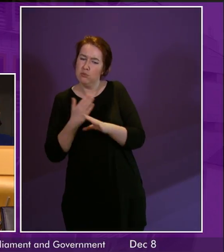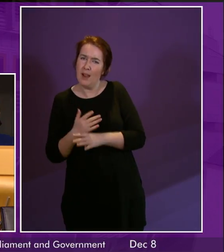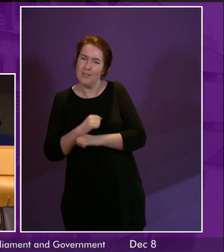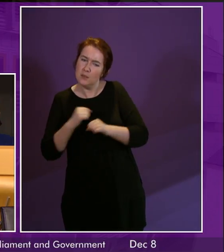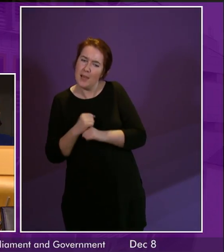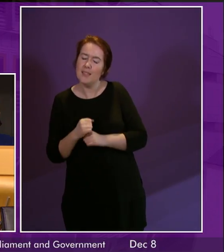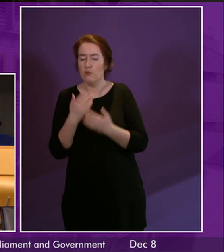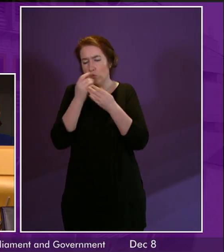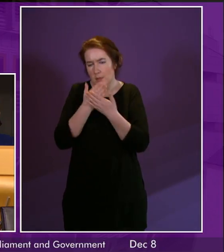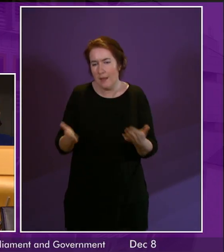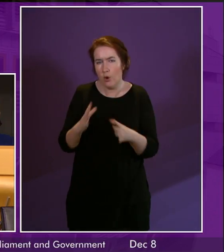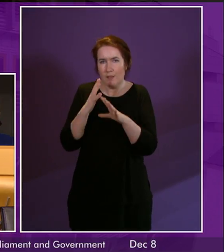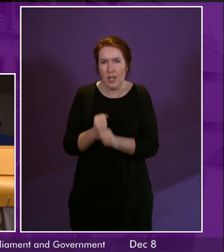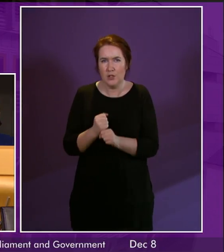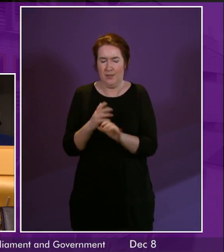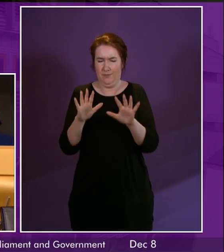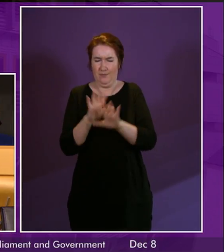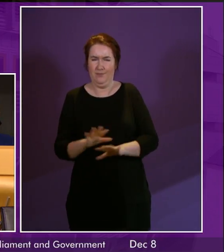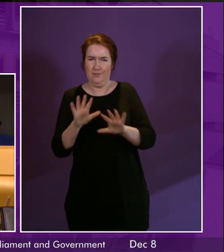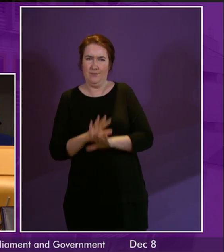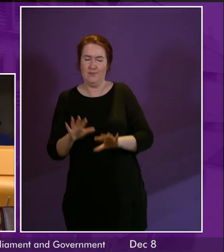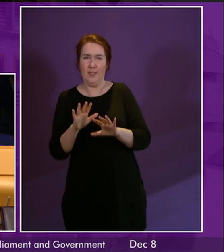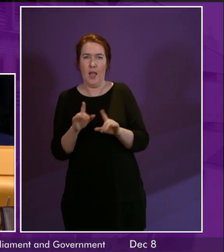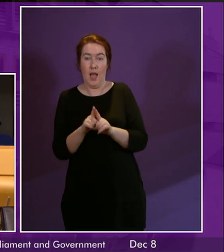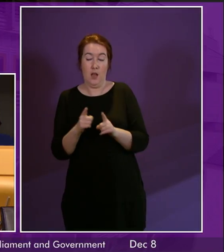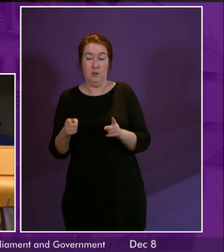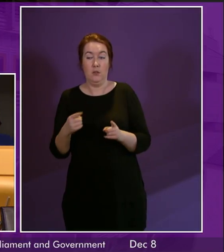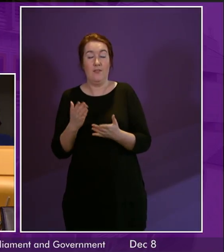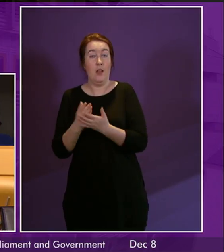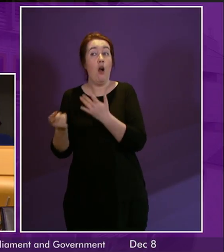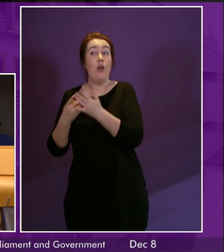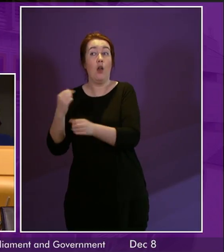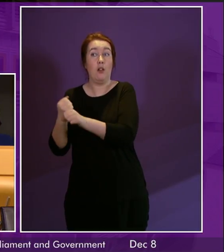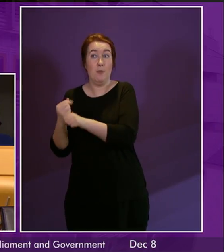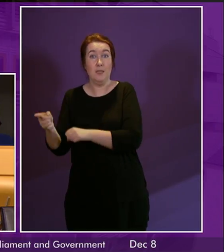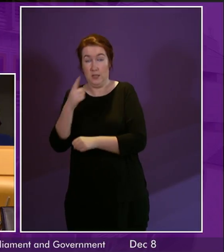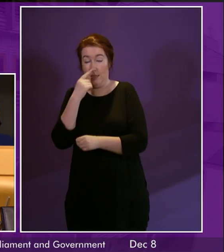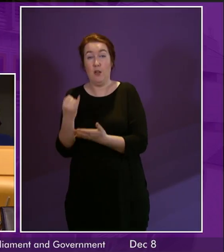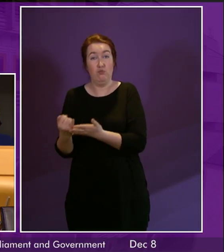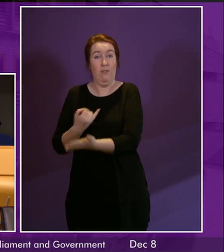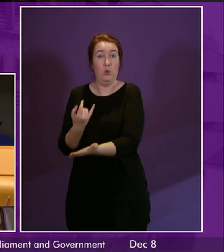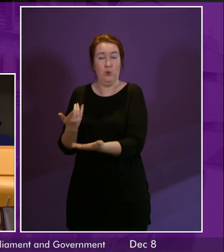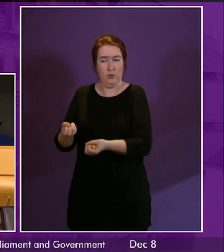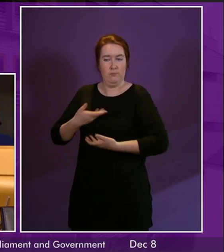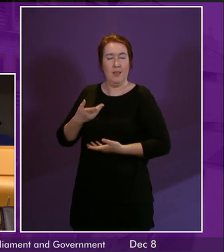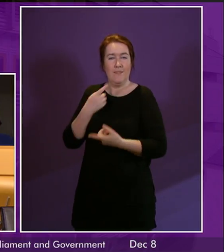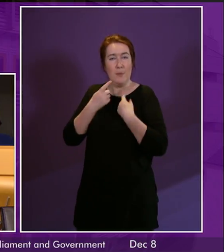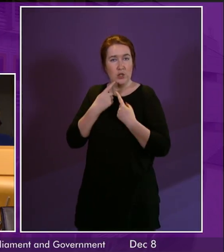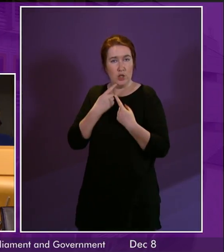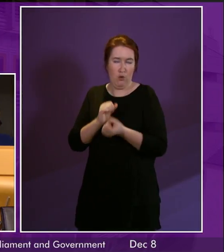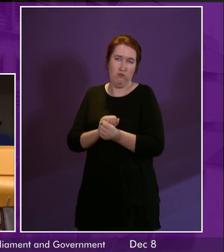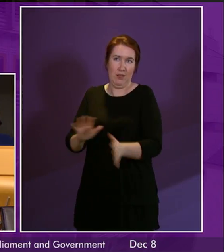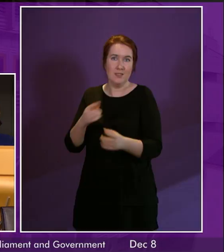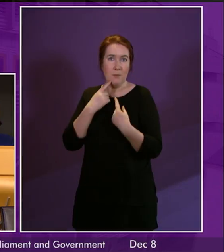for confidentiality, and the fact that other governments can refuse to release information. But I